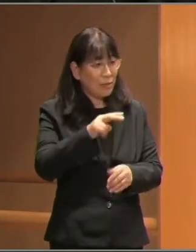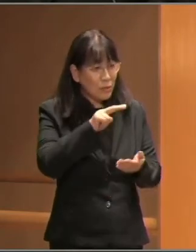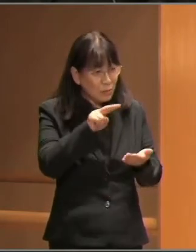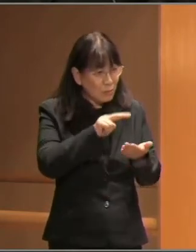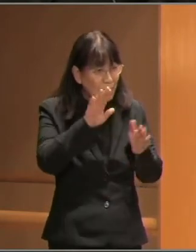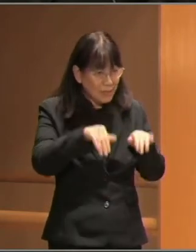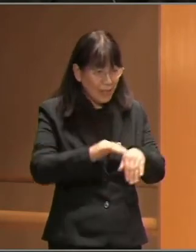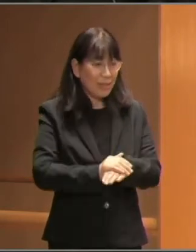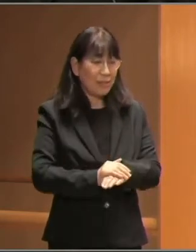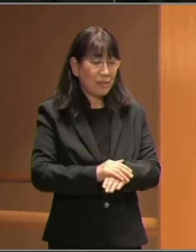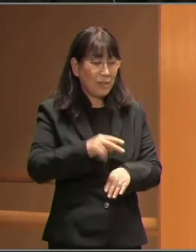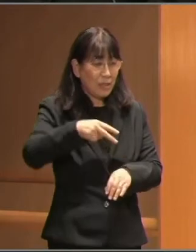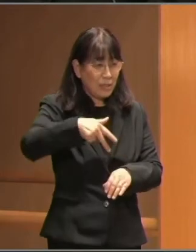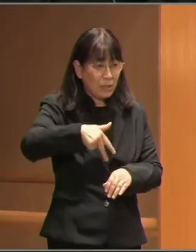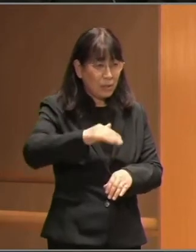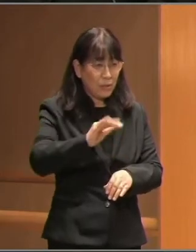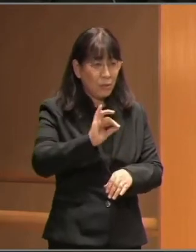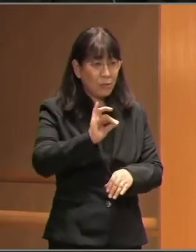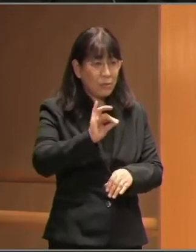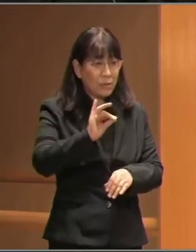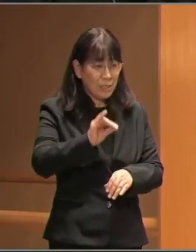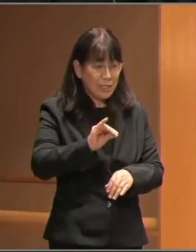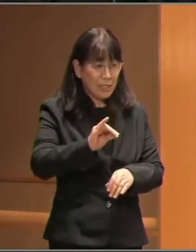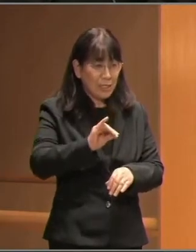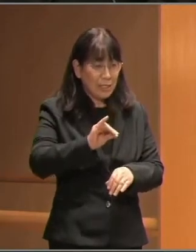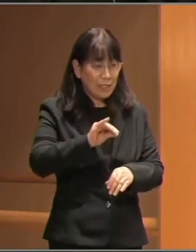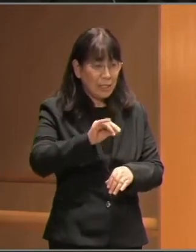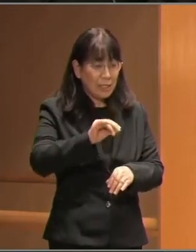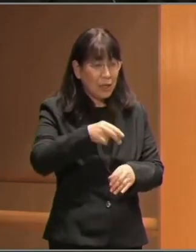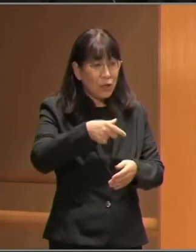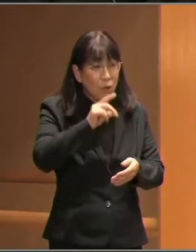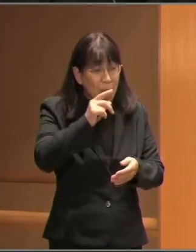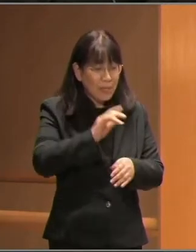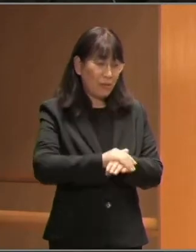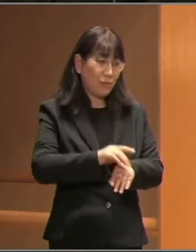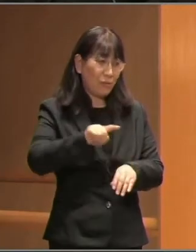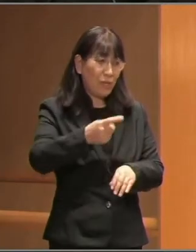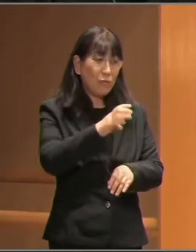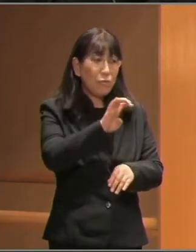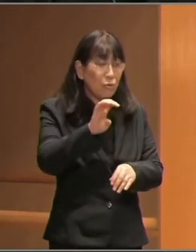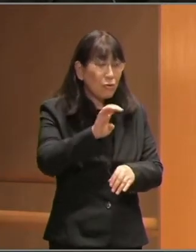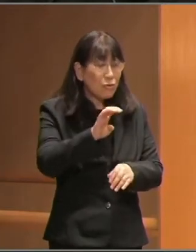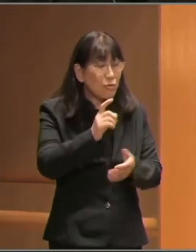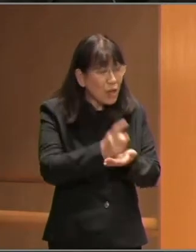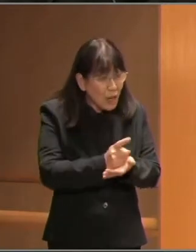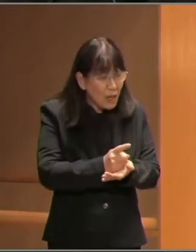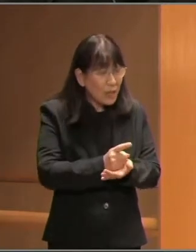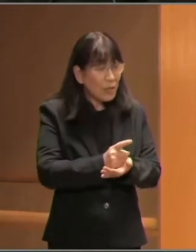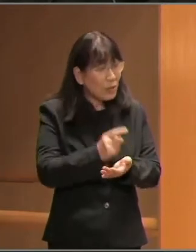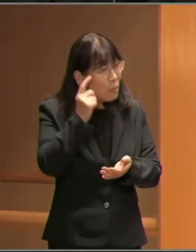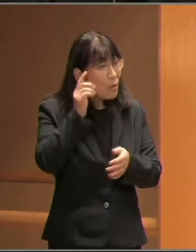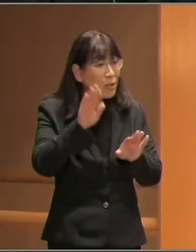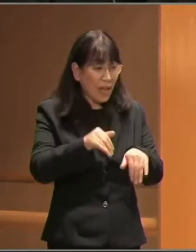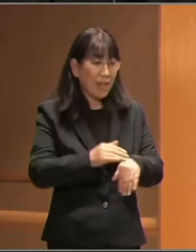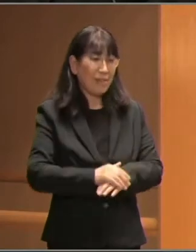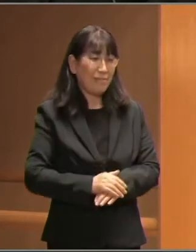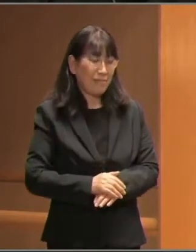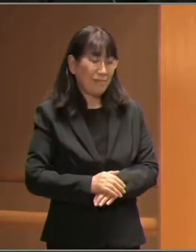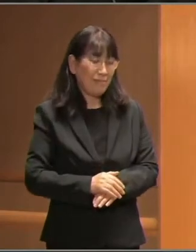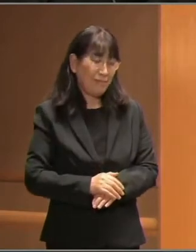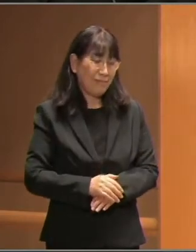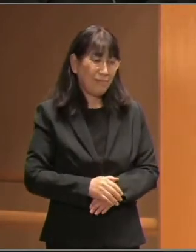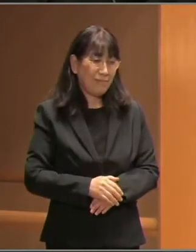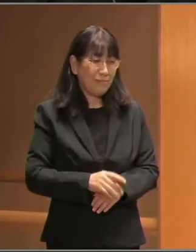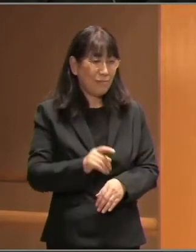whiskey. I have seen this sentence, and I thought that only